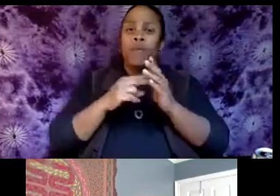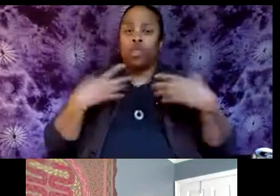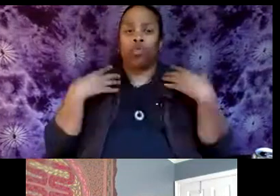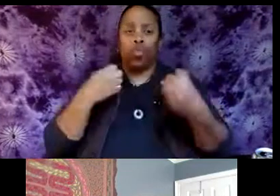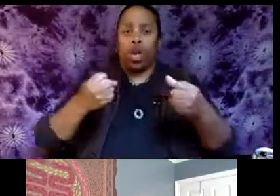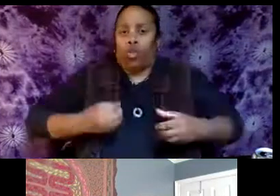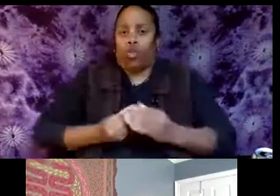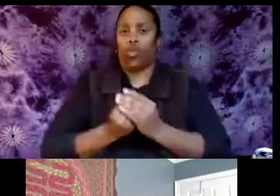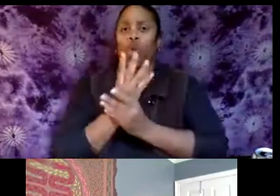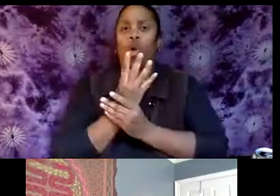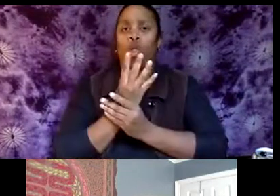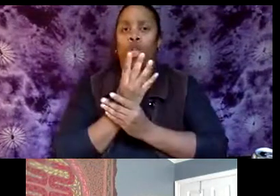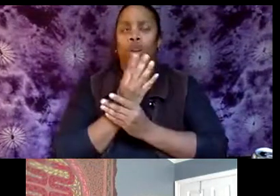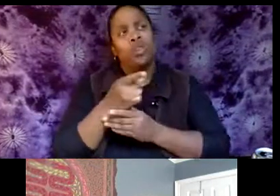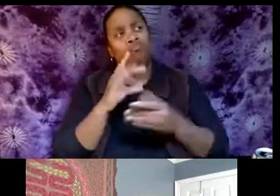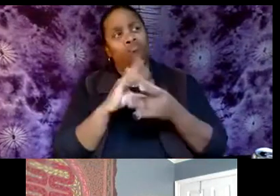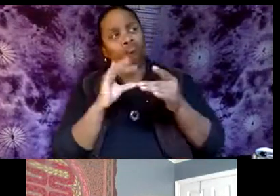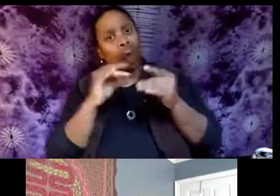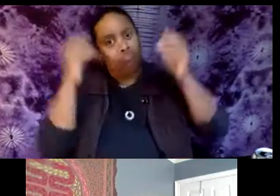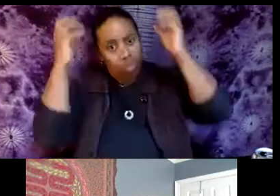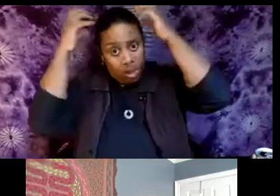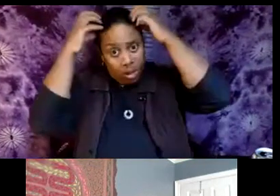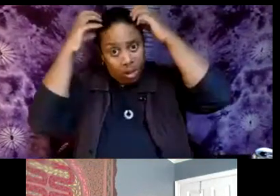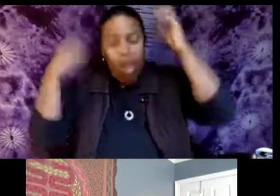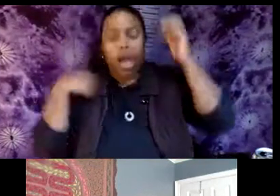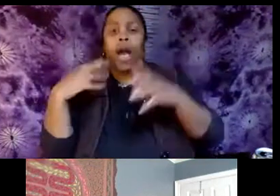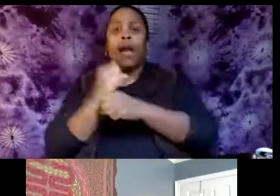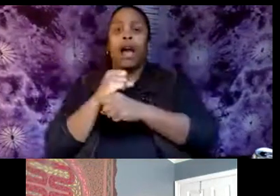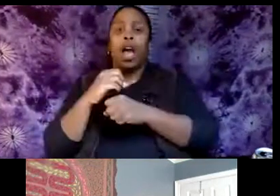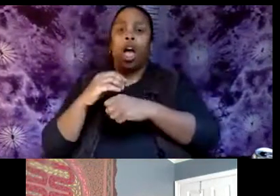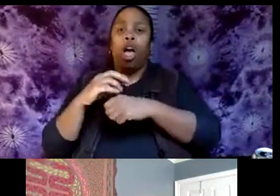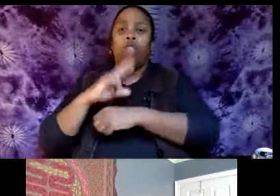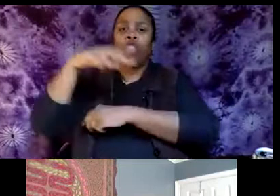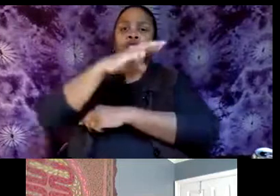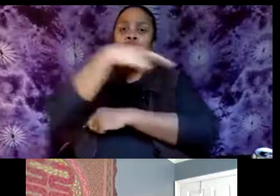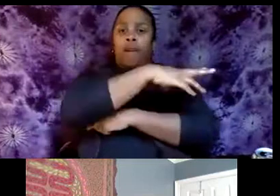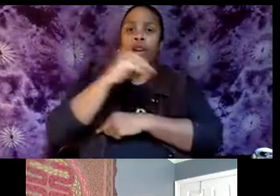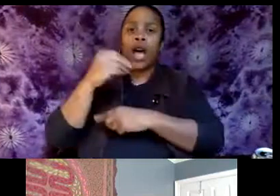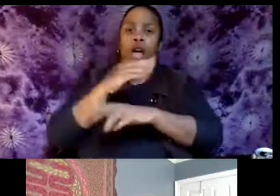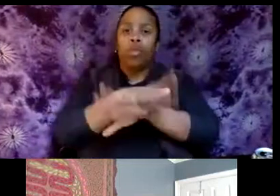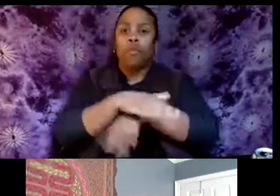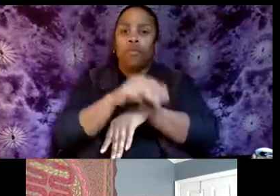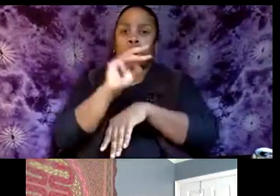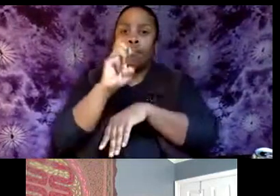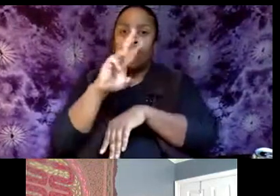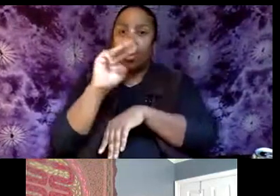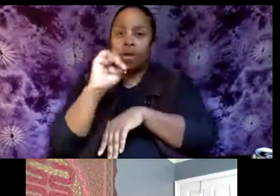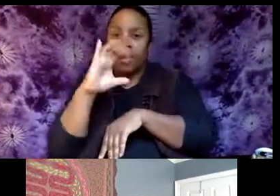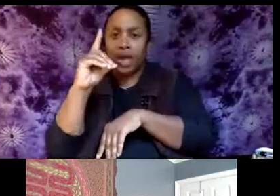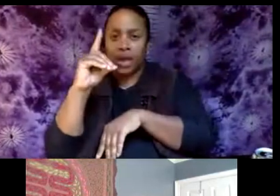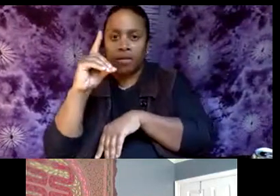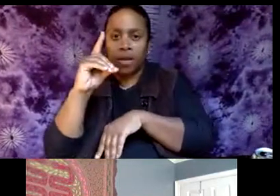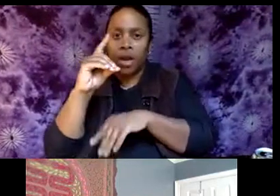you're in Disneyland or Disney World, because I got the dolphin and the mermaid, which to me are about freeing yourself, being very